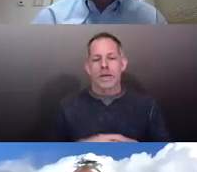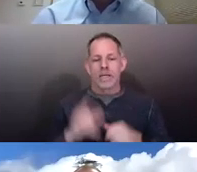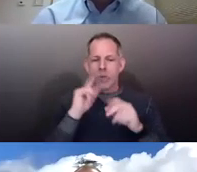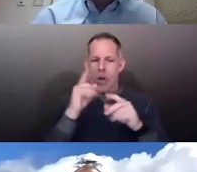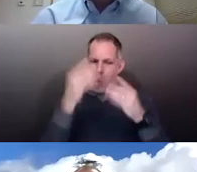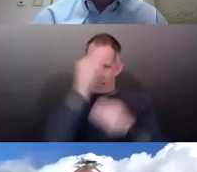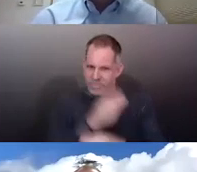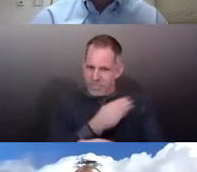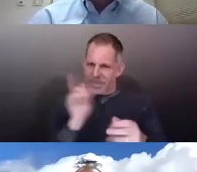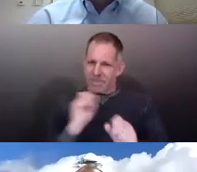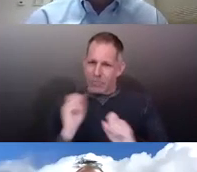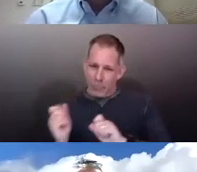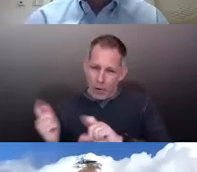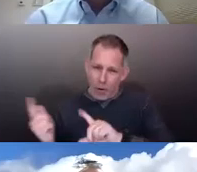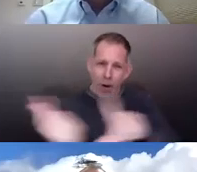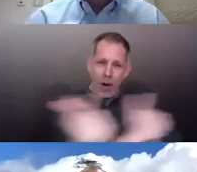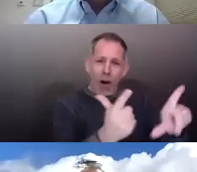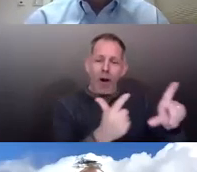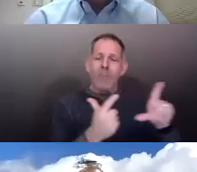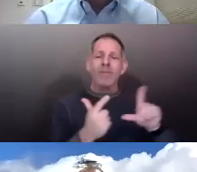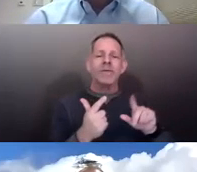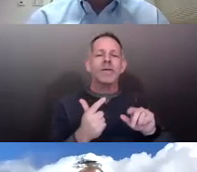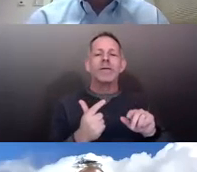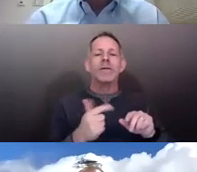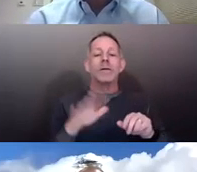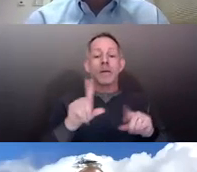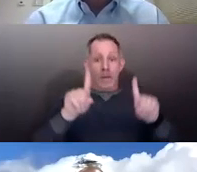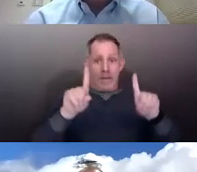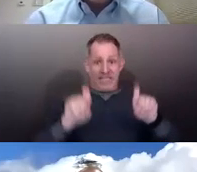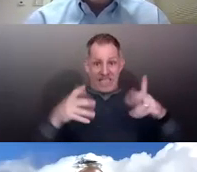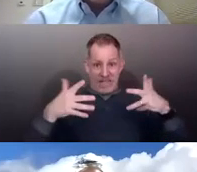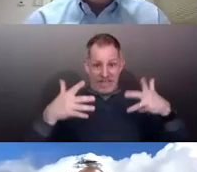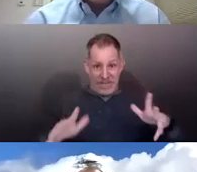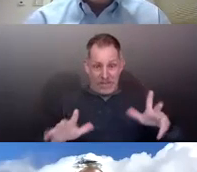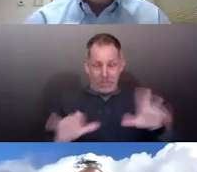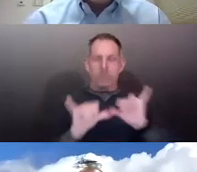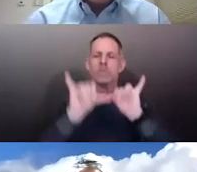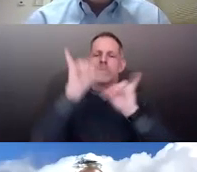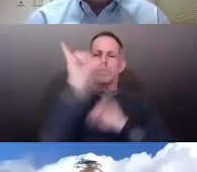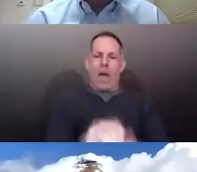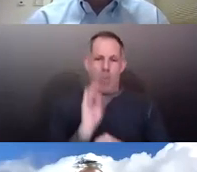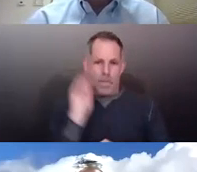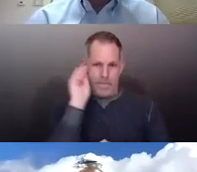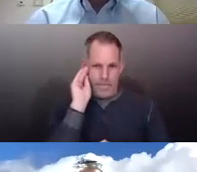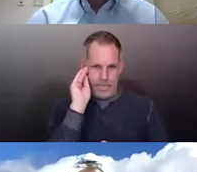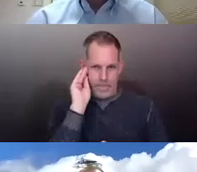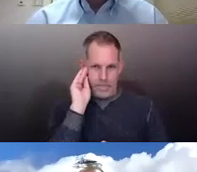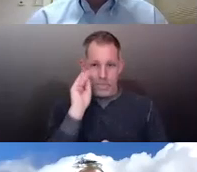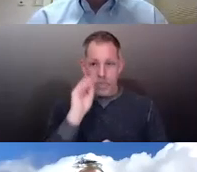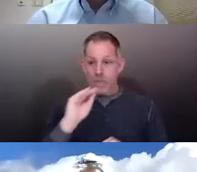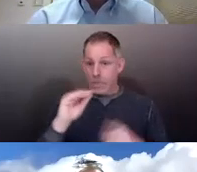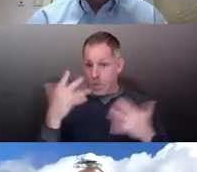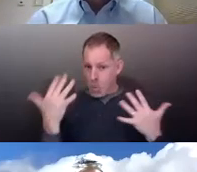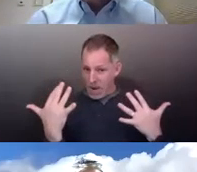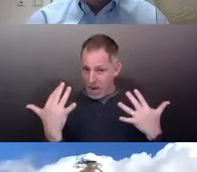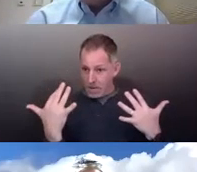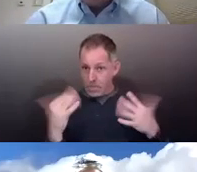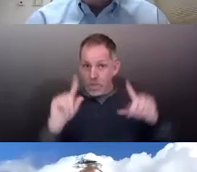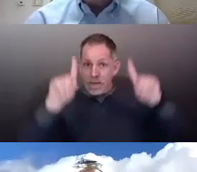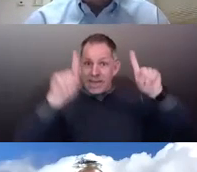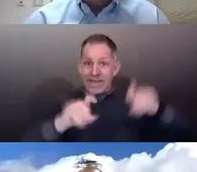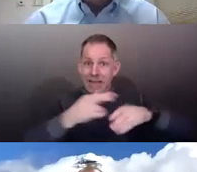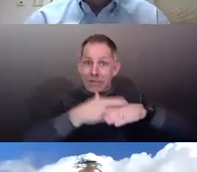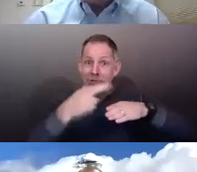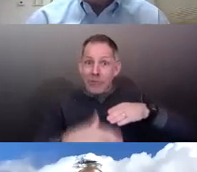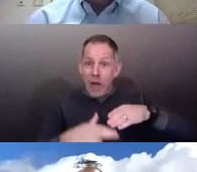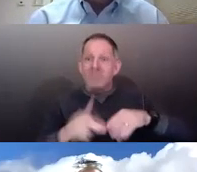after you get tested. And if your results are negative and you're no longer